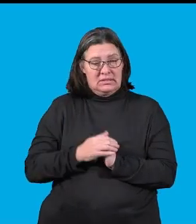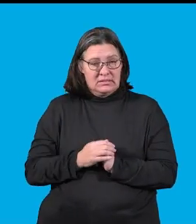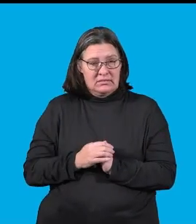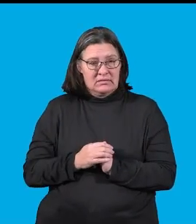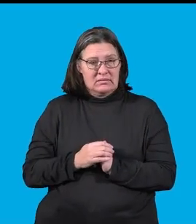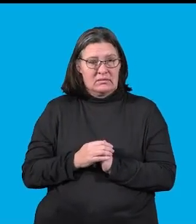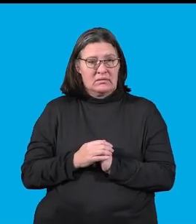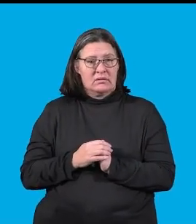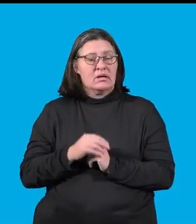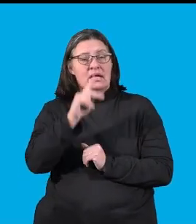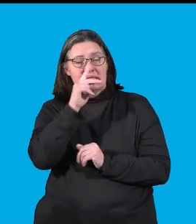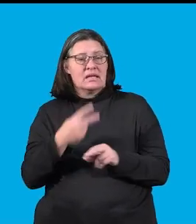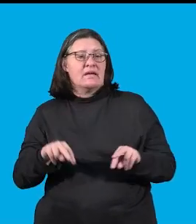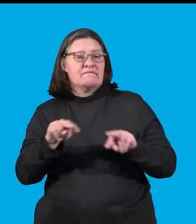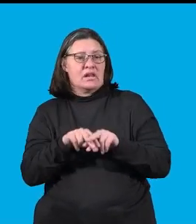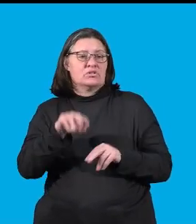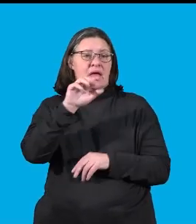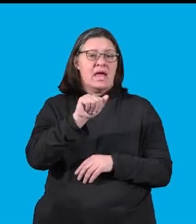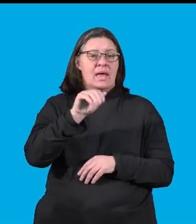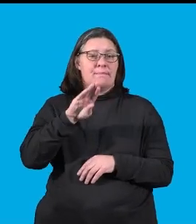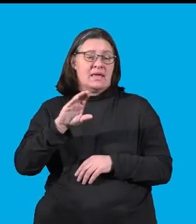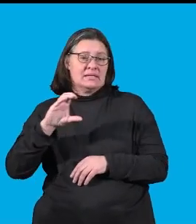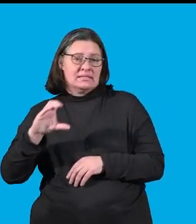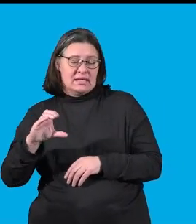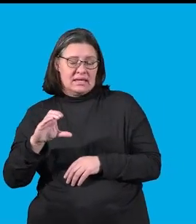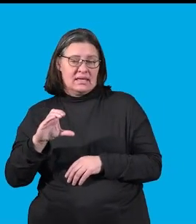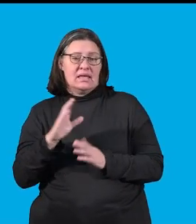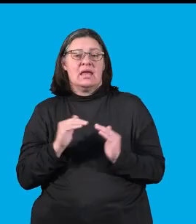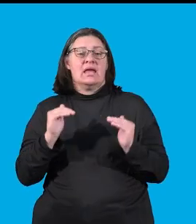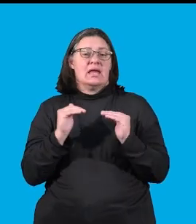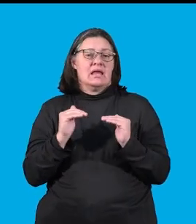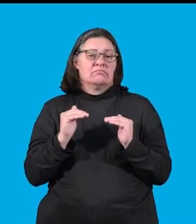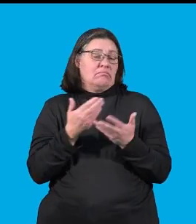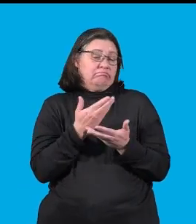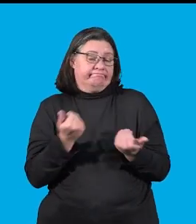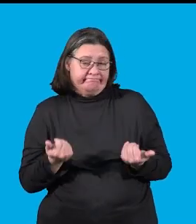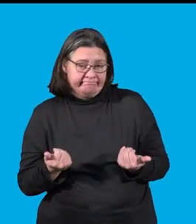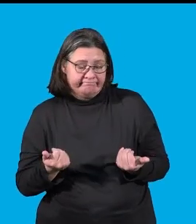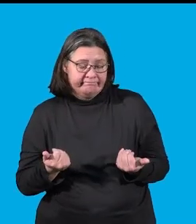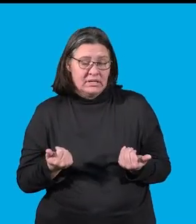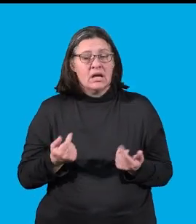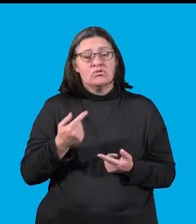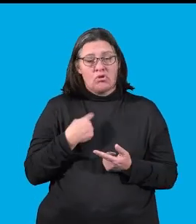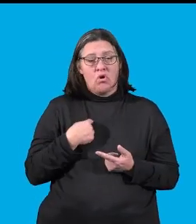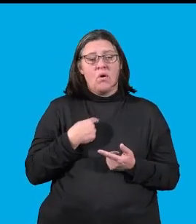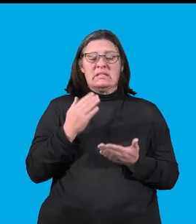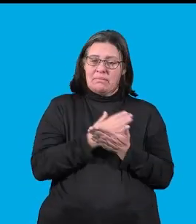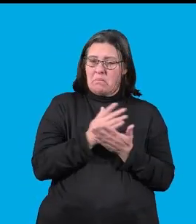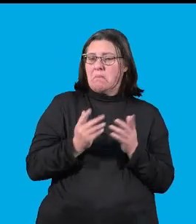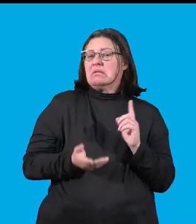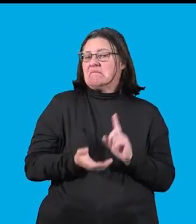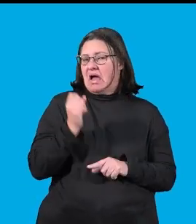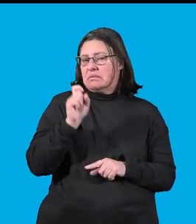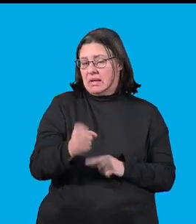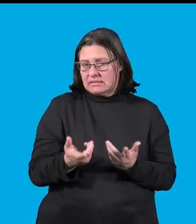turning point. Okay, we can see that the values a, b, and c are equal, well, are unknown. So at some point we may need